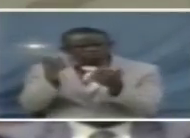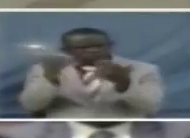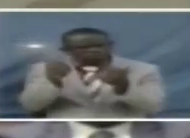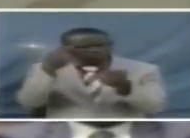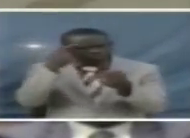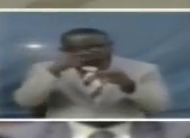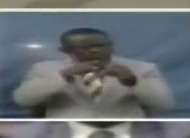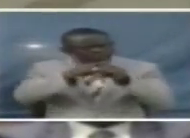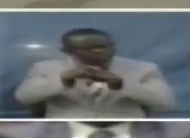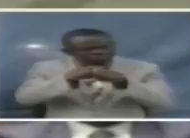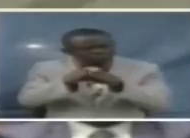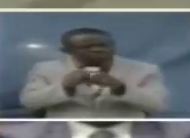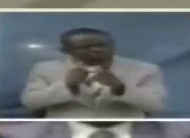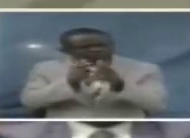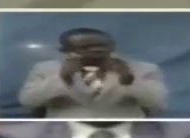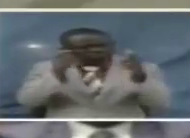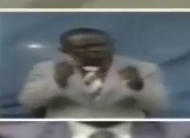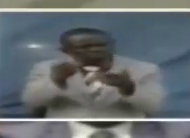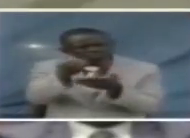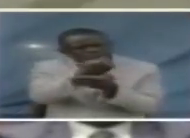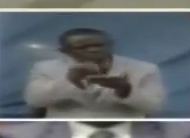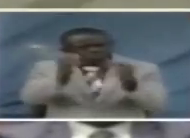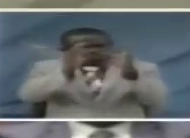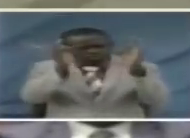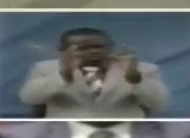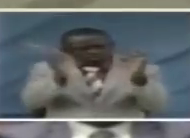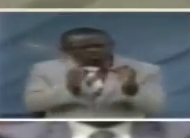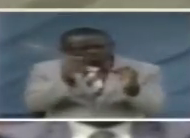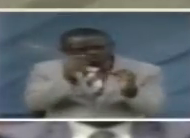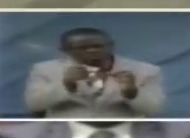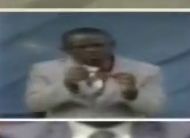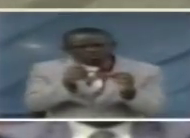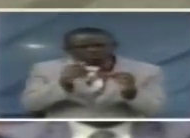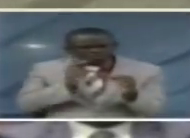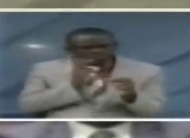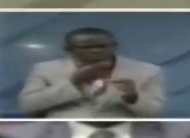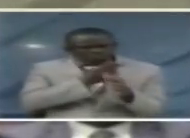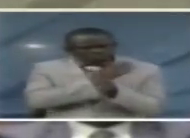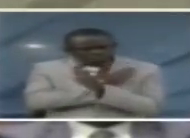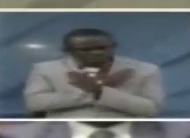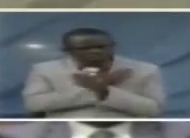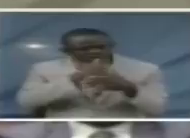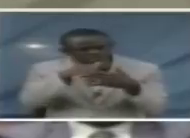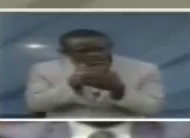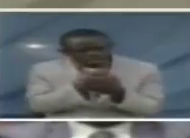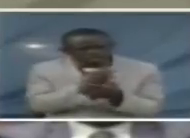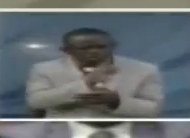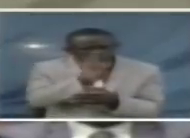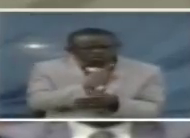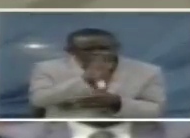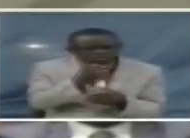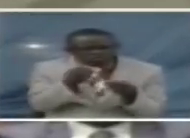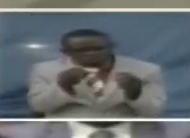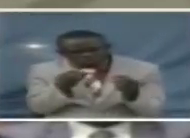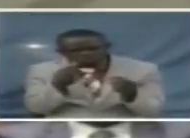2017 to set an agreeable macroeconomic framework that takes into account